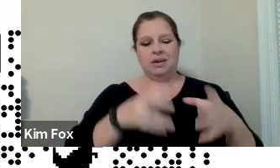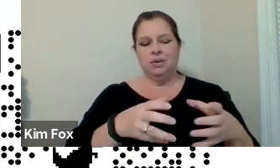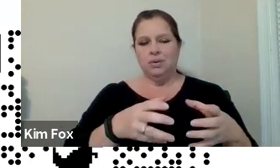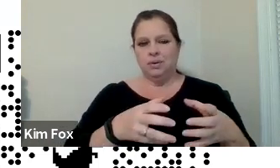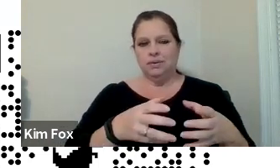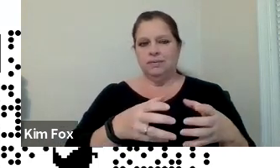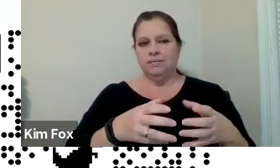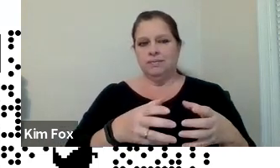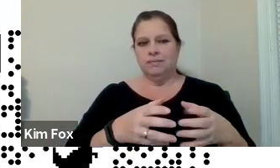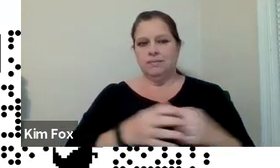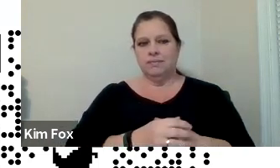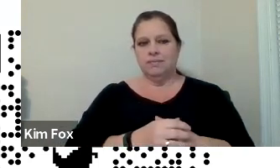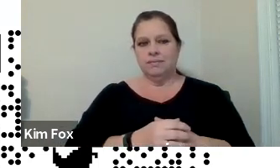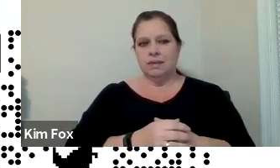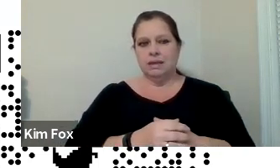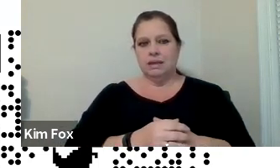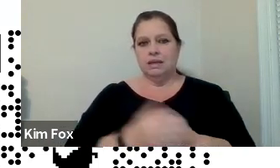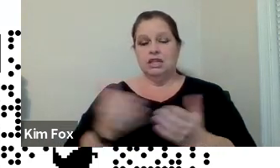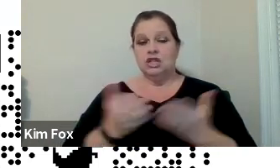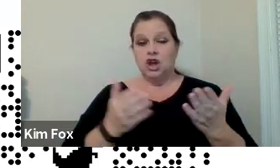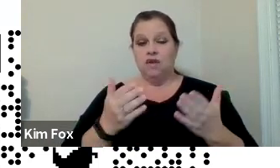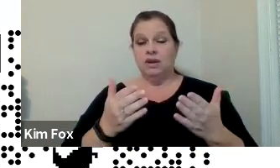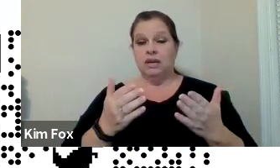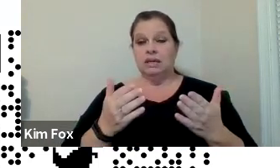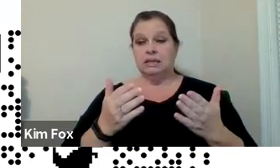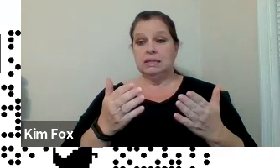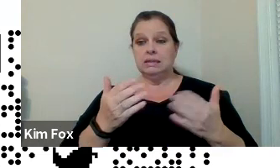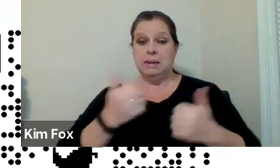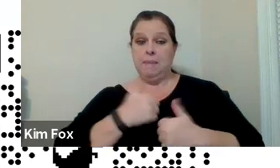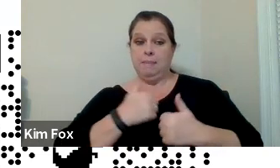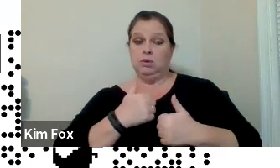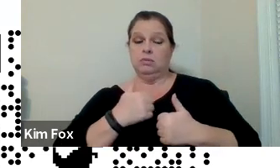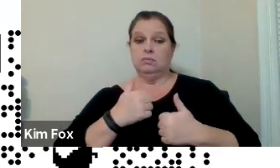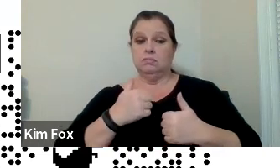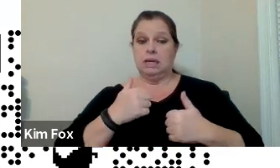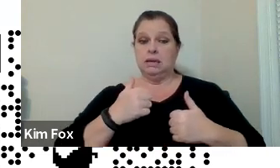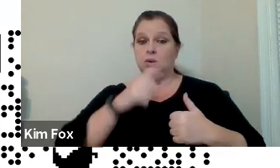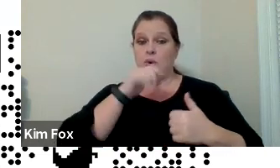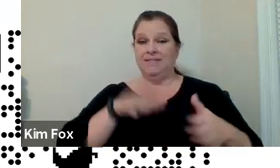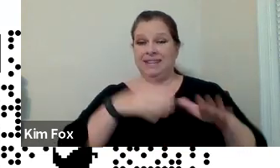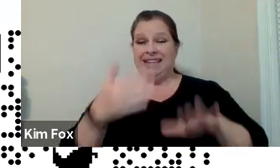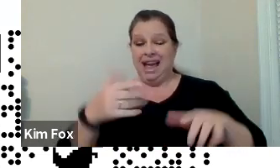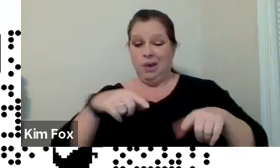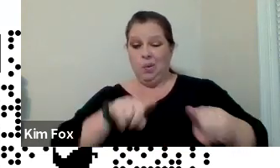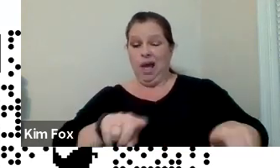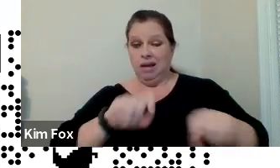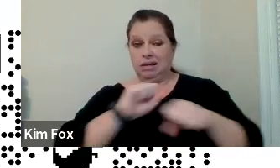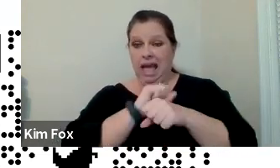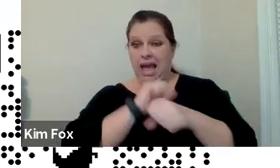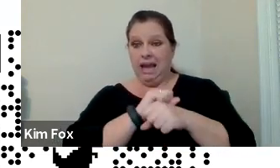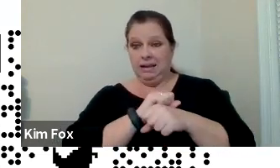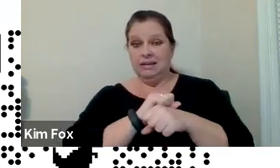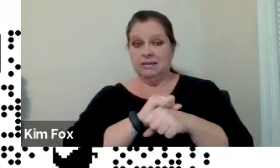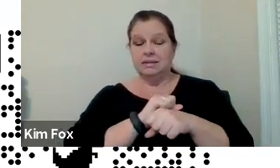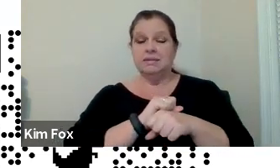have service members who passed away in combat and theater in the line of duty while on active duty,